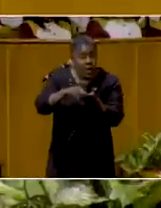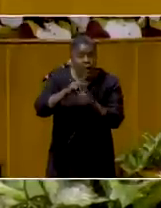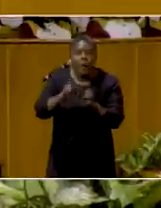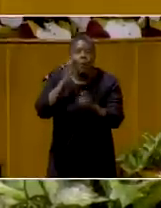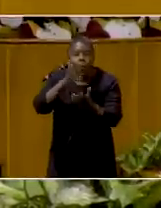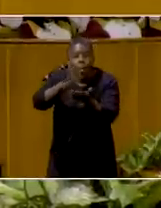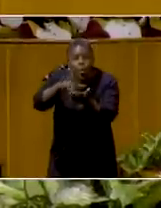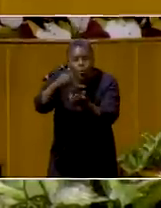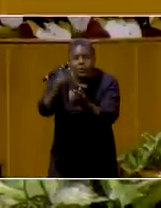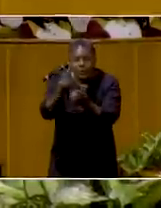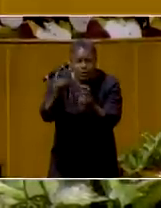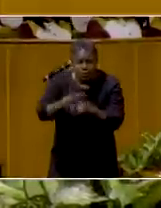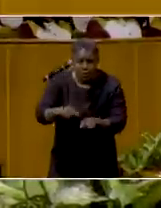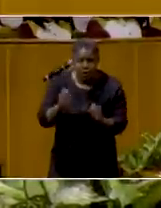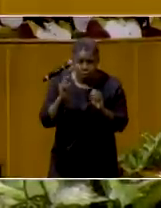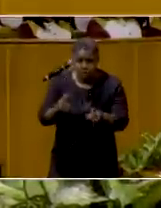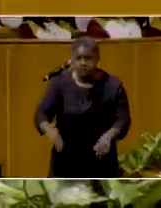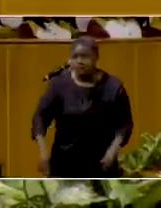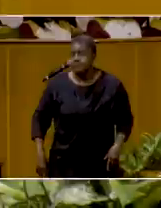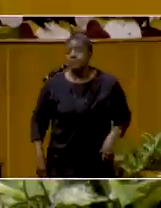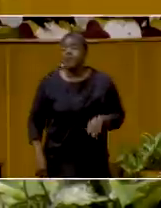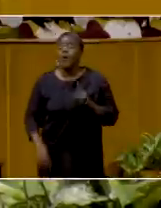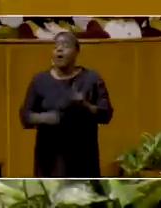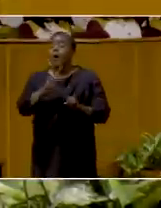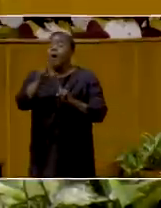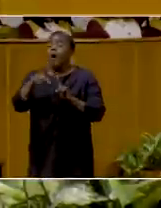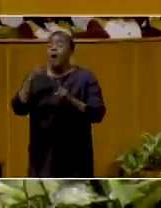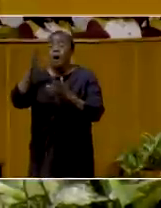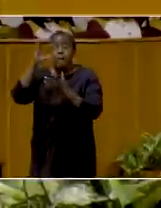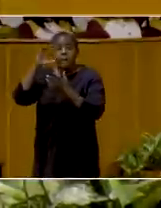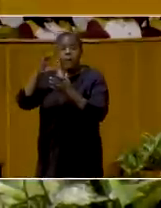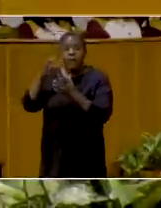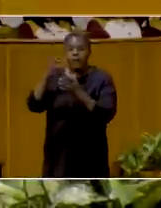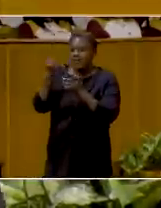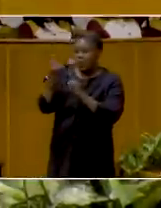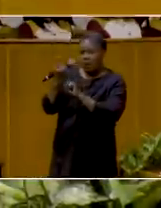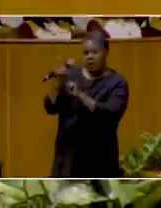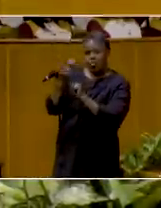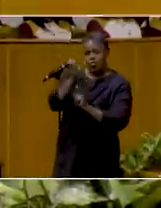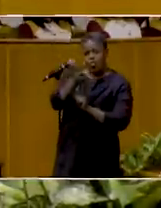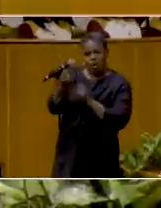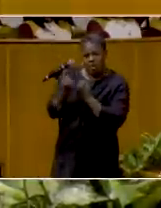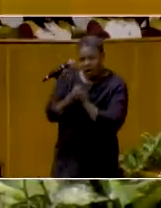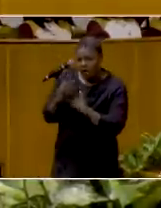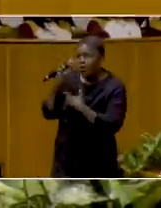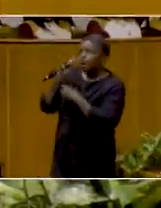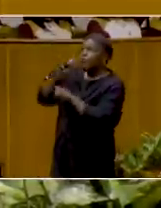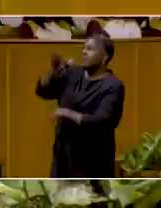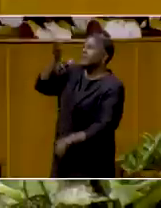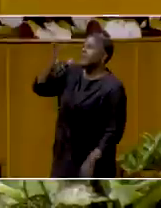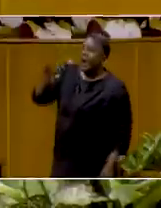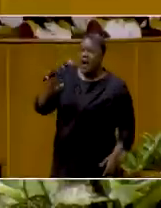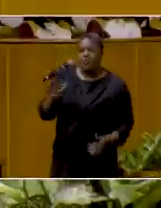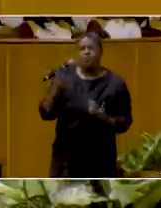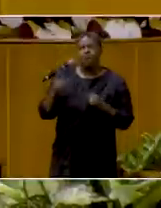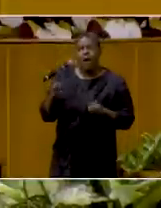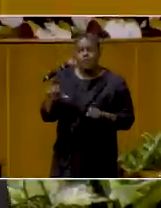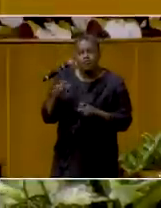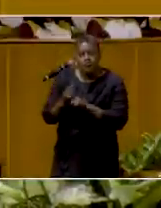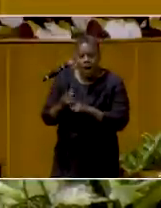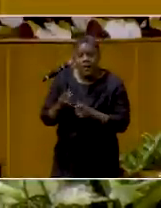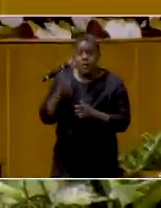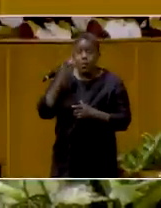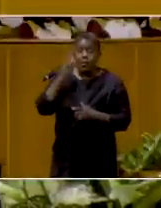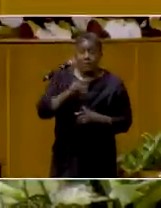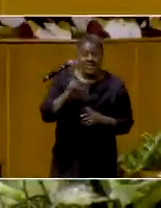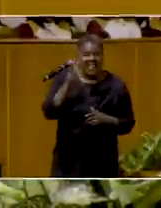something. That when the believer, when one who loves God and trusts God and is trying to do right by God goes through